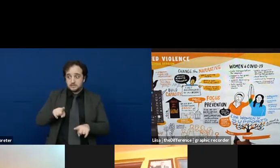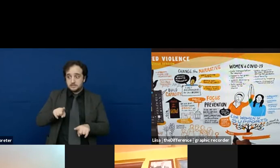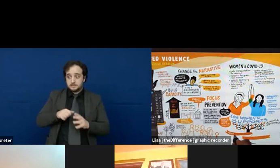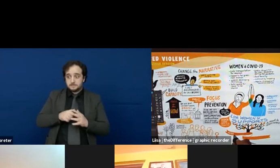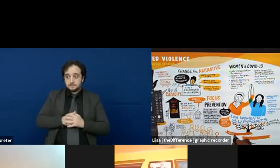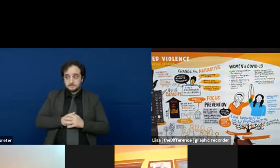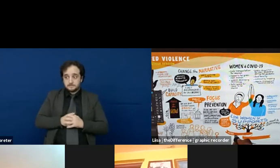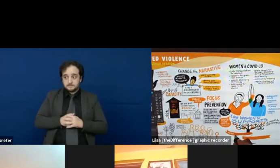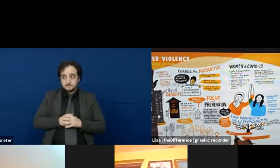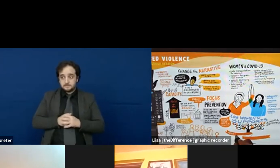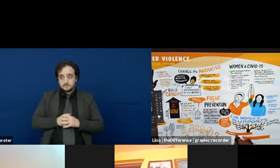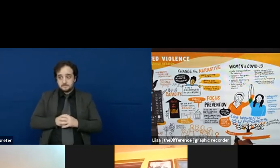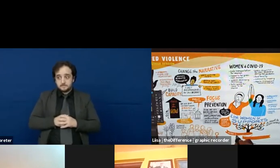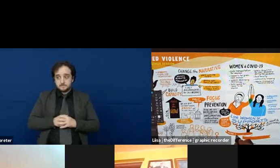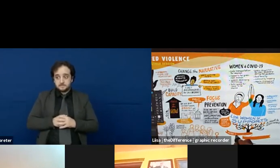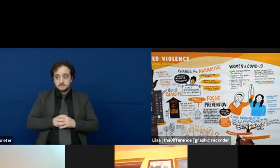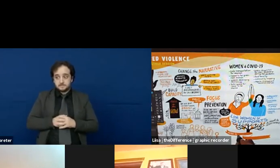I'm sorry, I don't see.